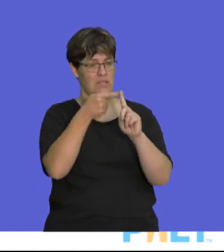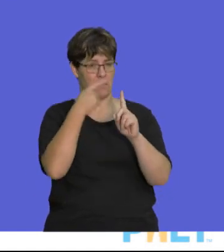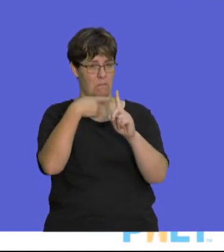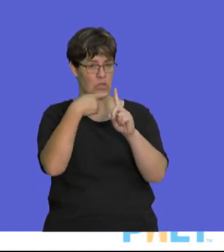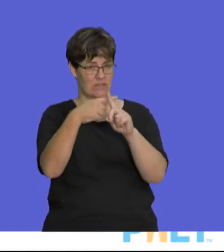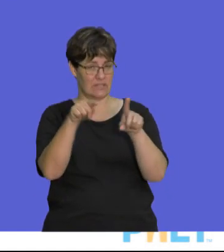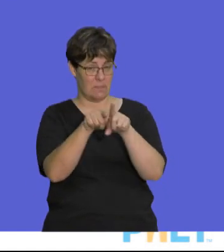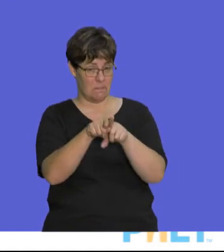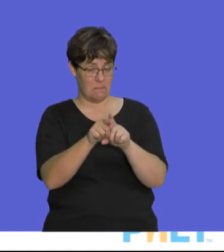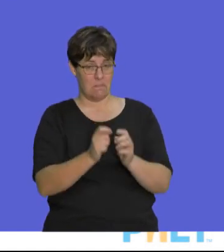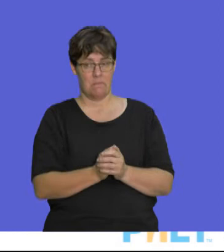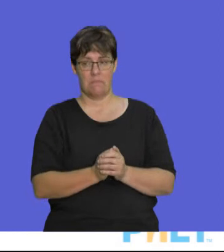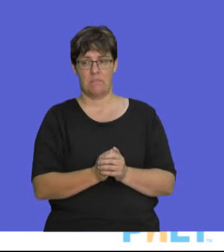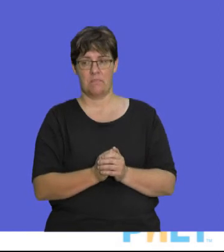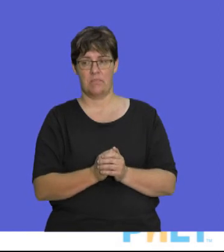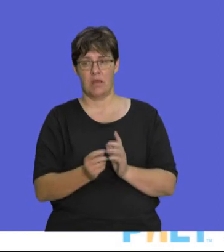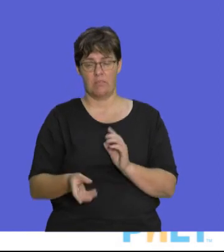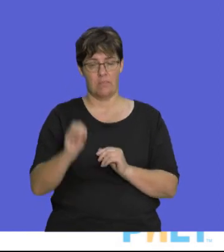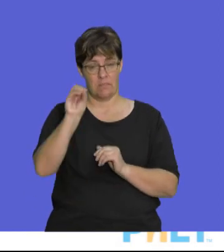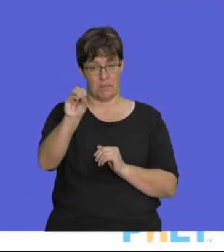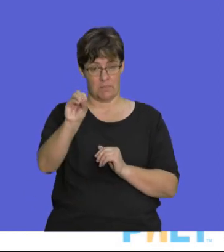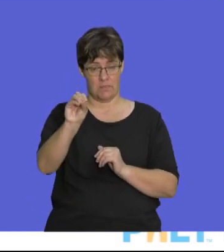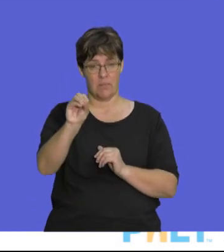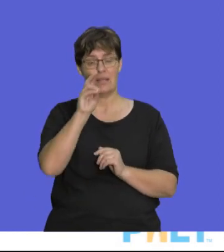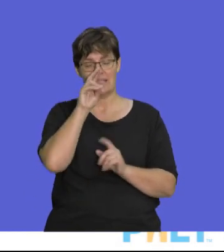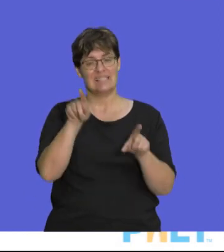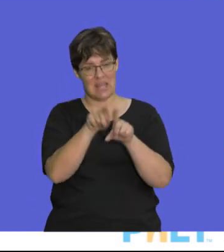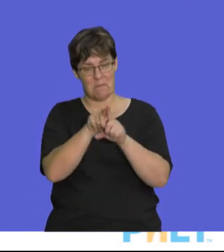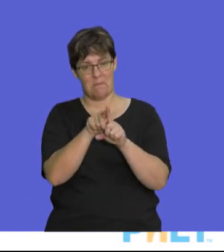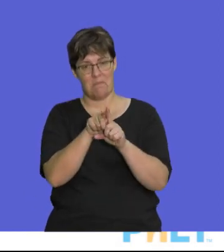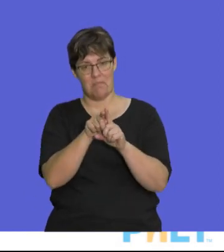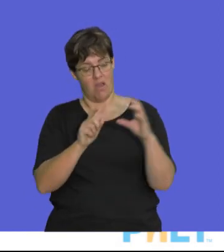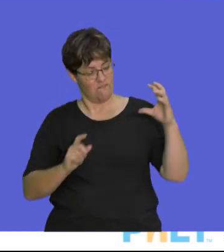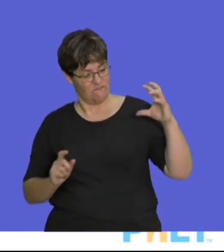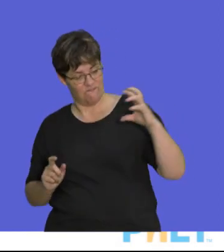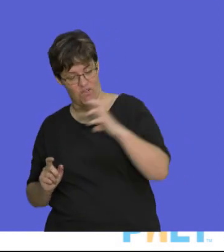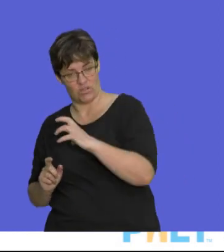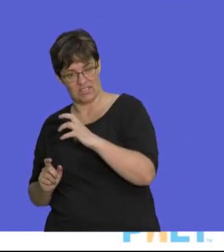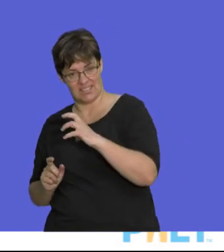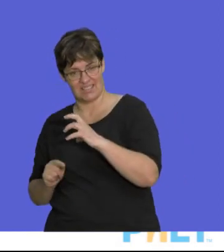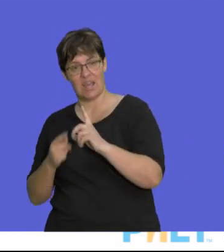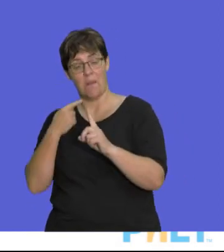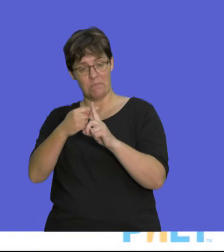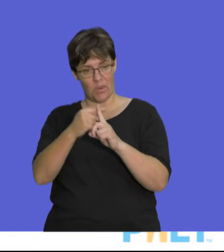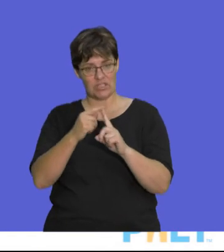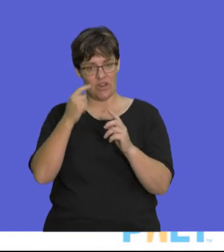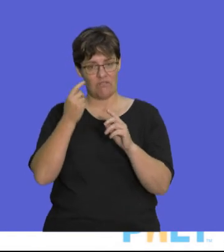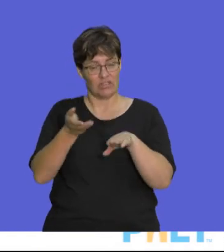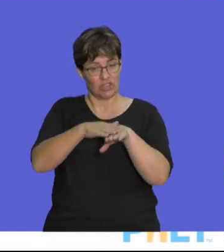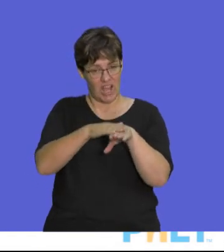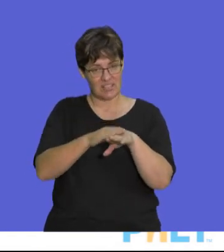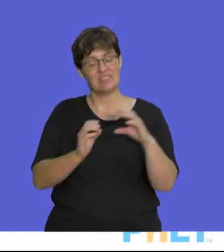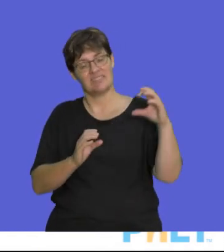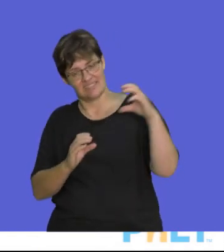the point charge was positive like that, and then we locate that, you can see that the force experienced by the unit positive